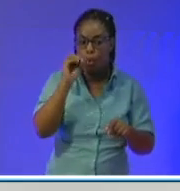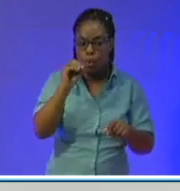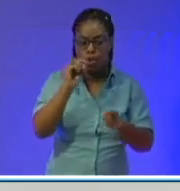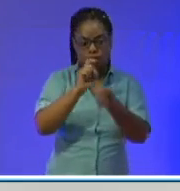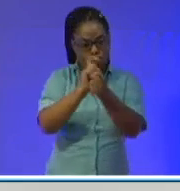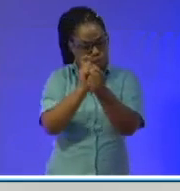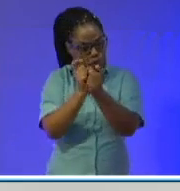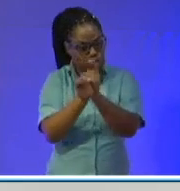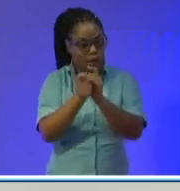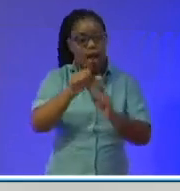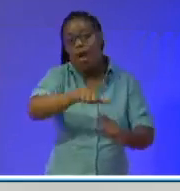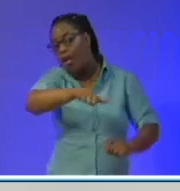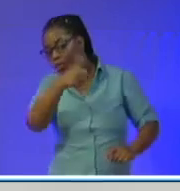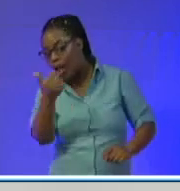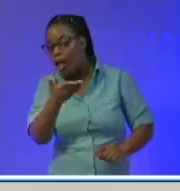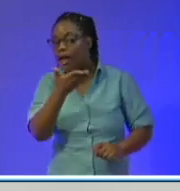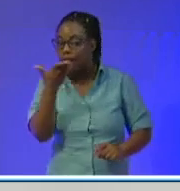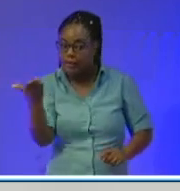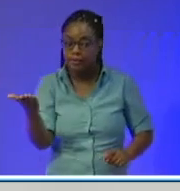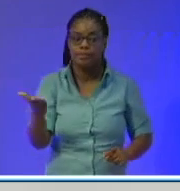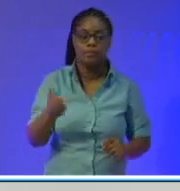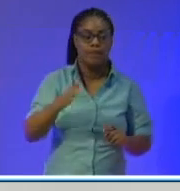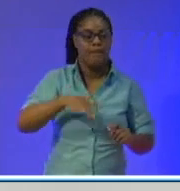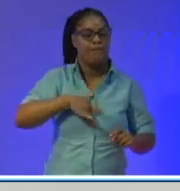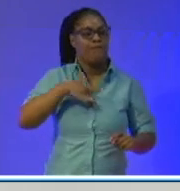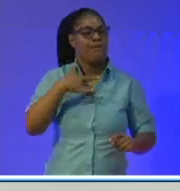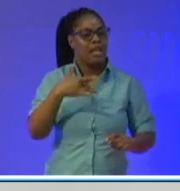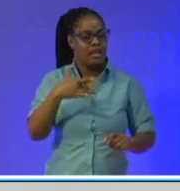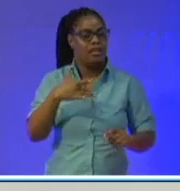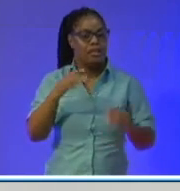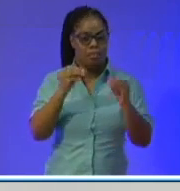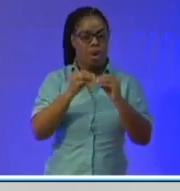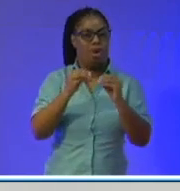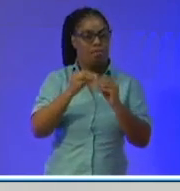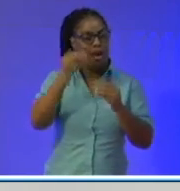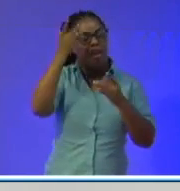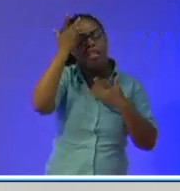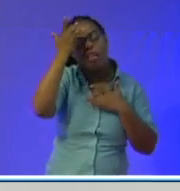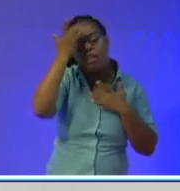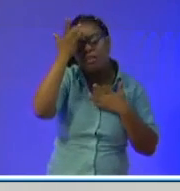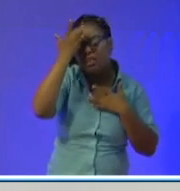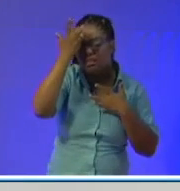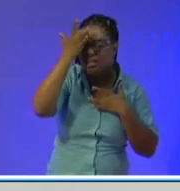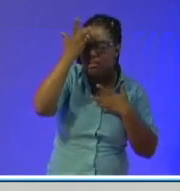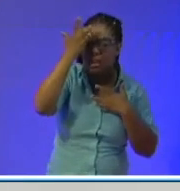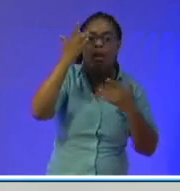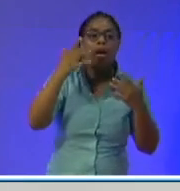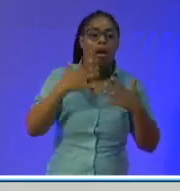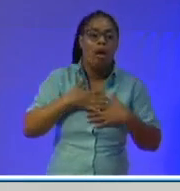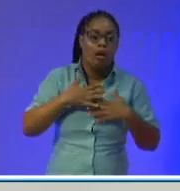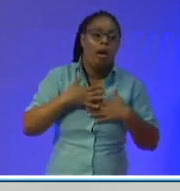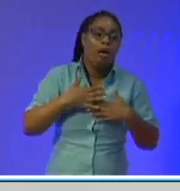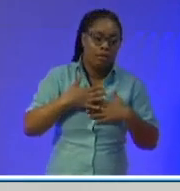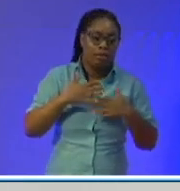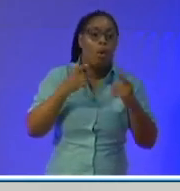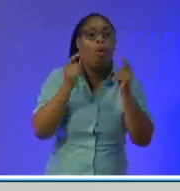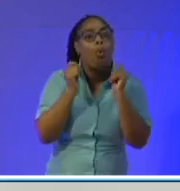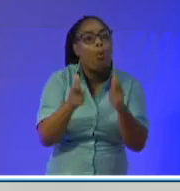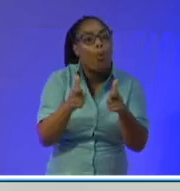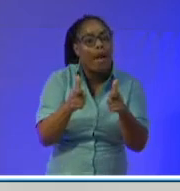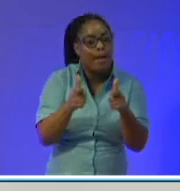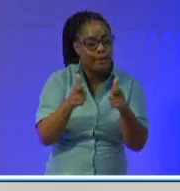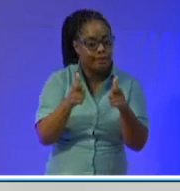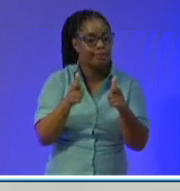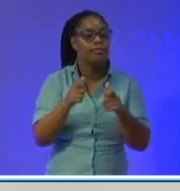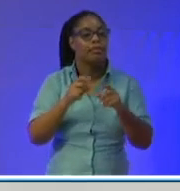that anybody who starts to feel more unwell than before, anybody who starts to feel a decrease in